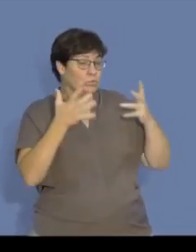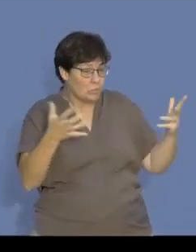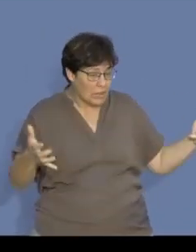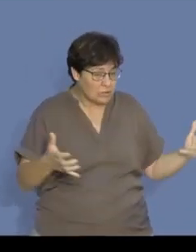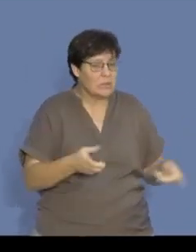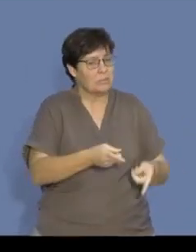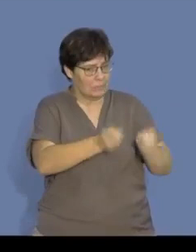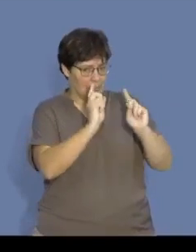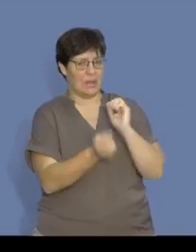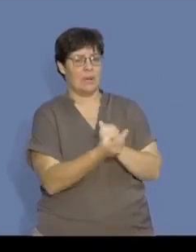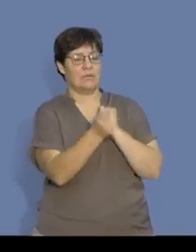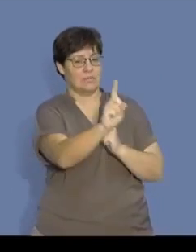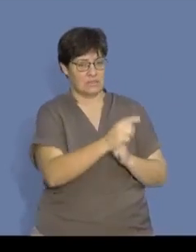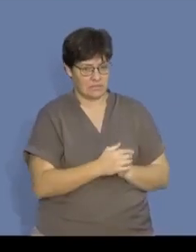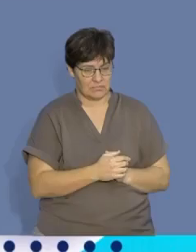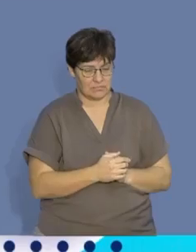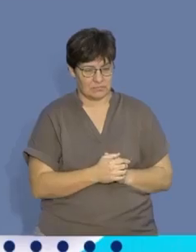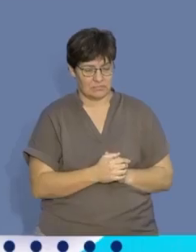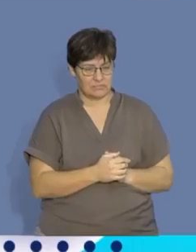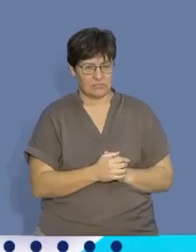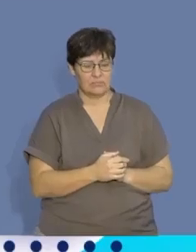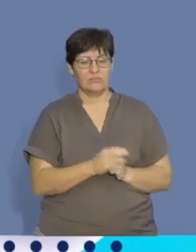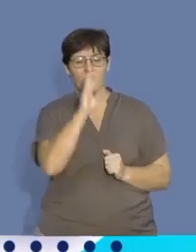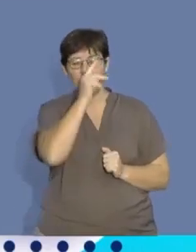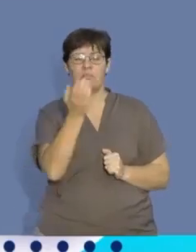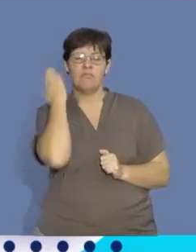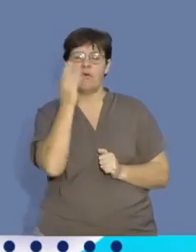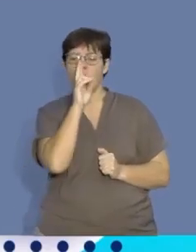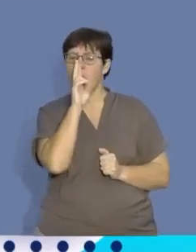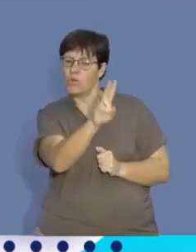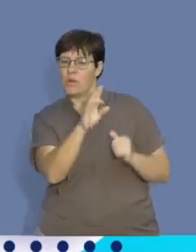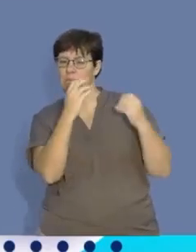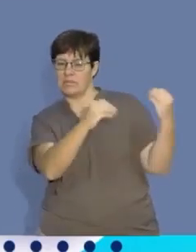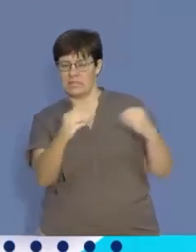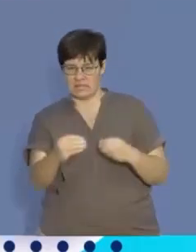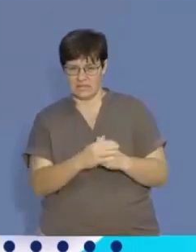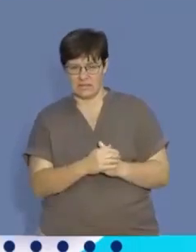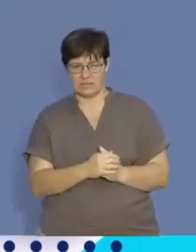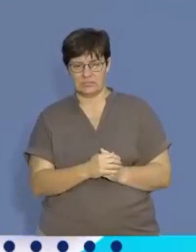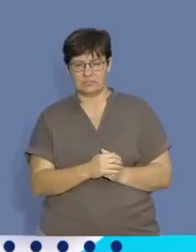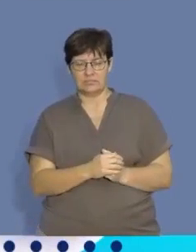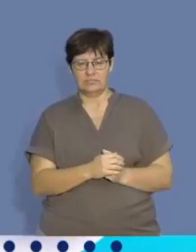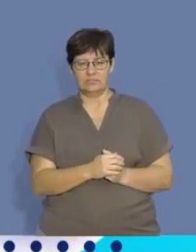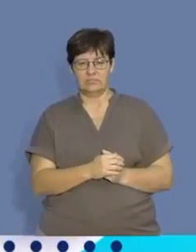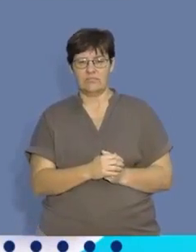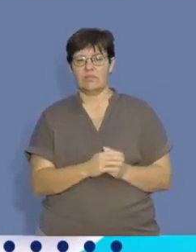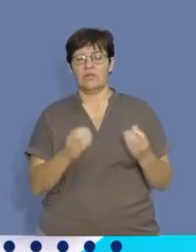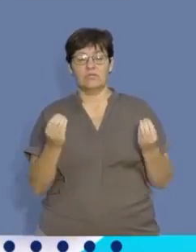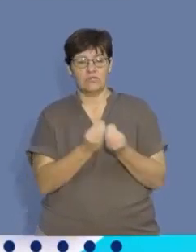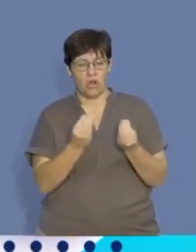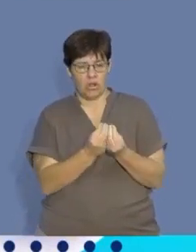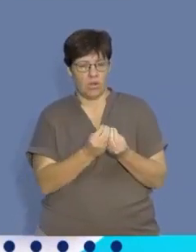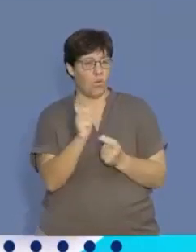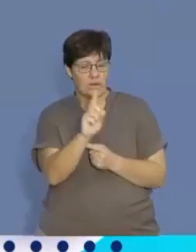of overstocking. Okay, so remember earlier on when we looked at this particular business,